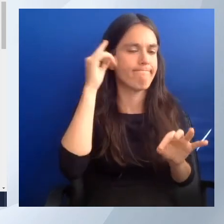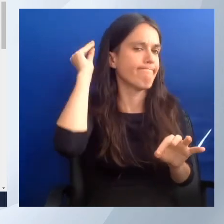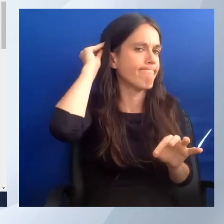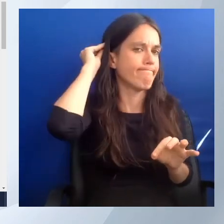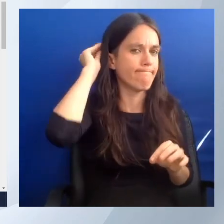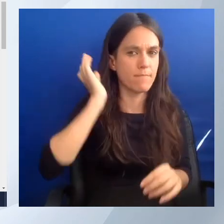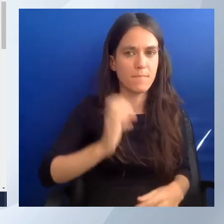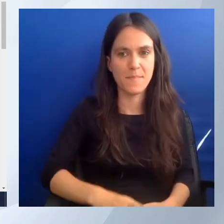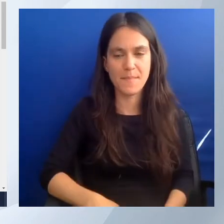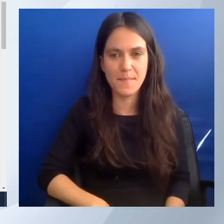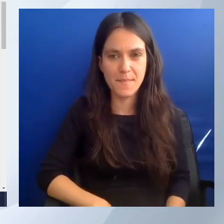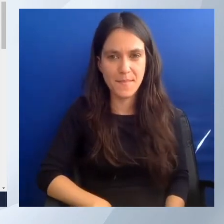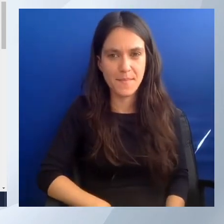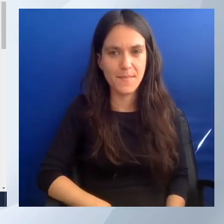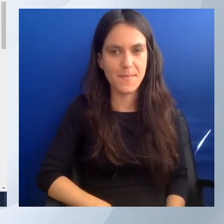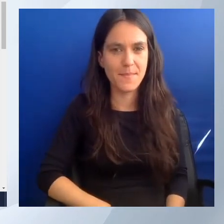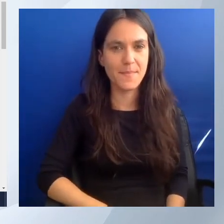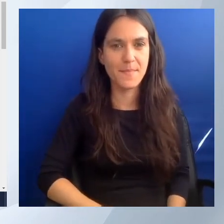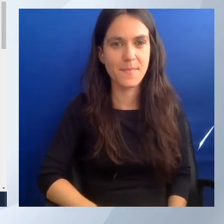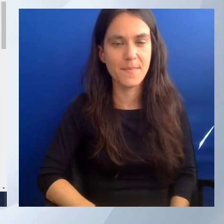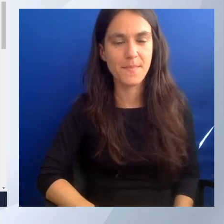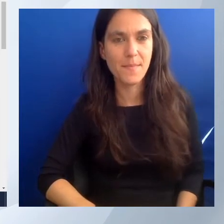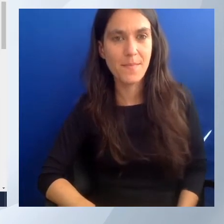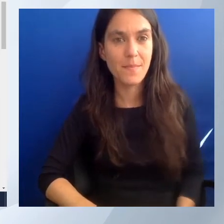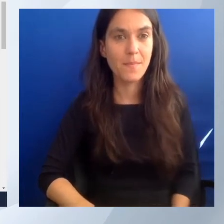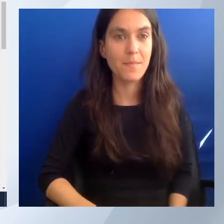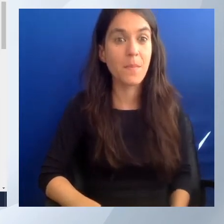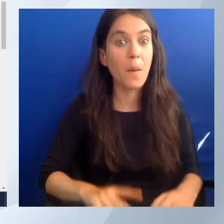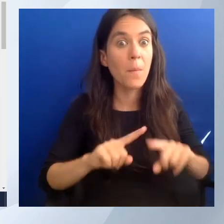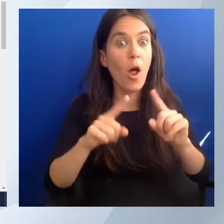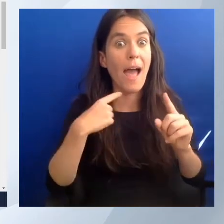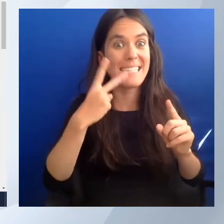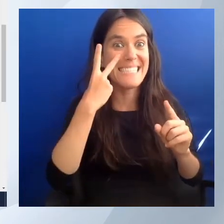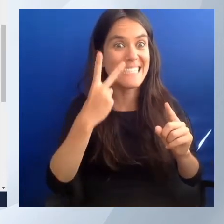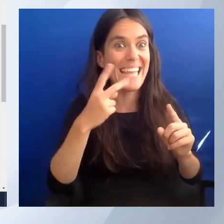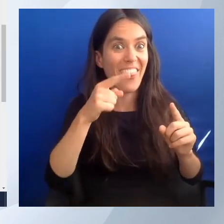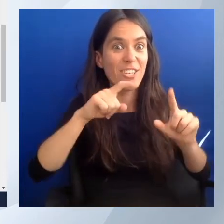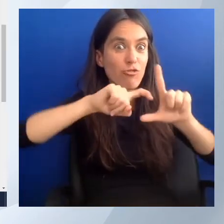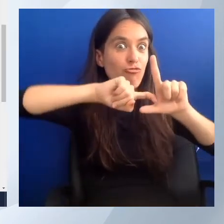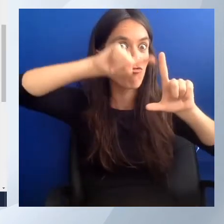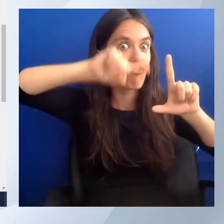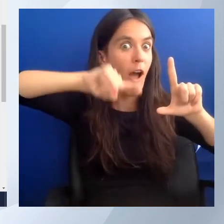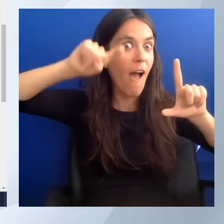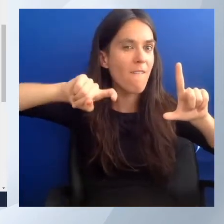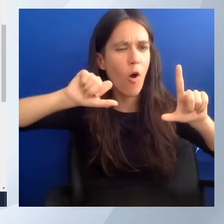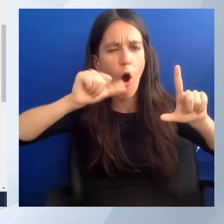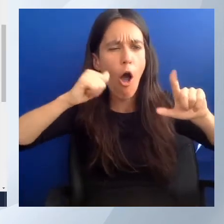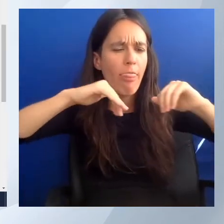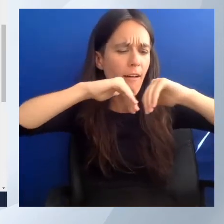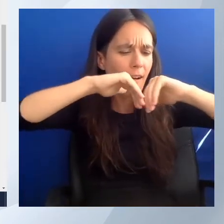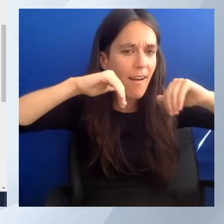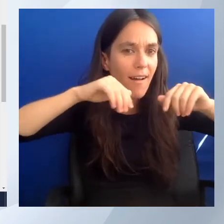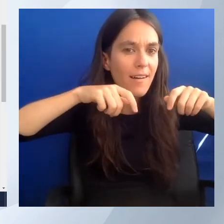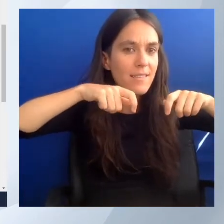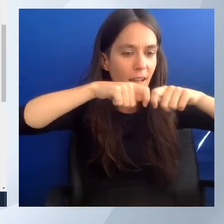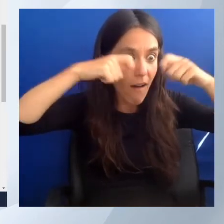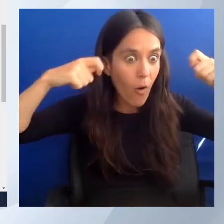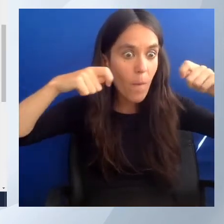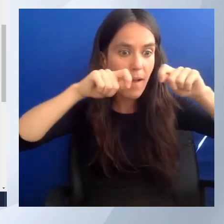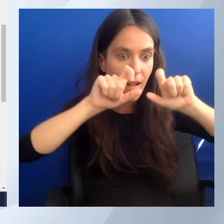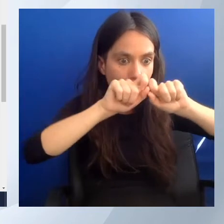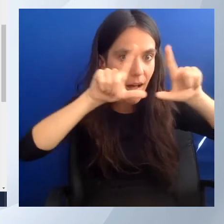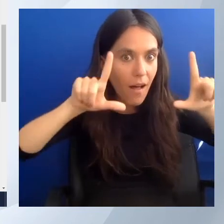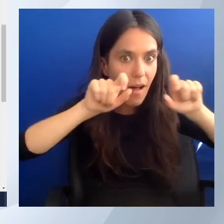However, when I look at the other parts of this graph, I can see that the model has become a lot better because right here, there was a